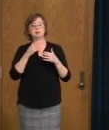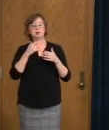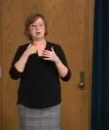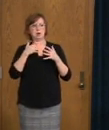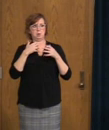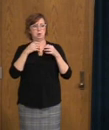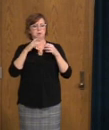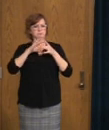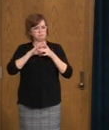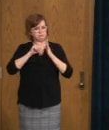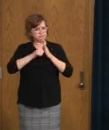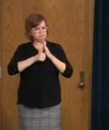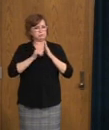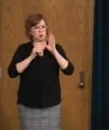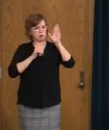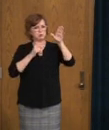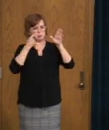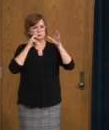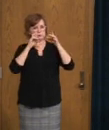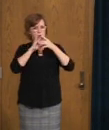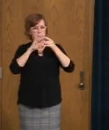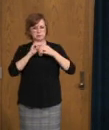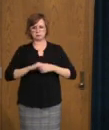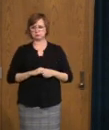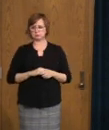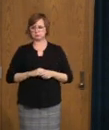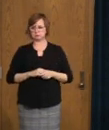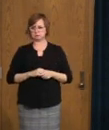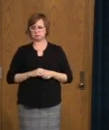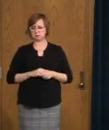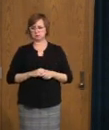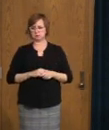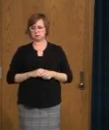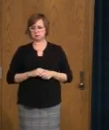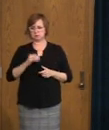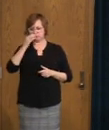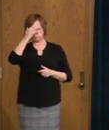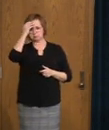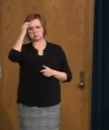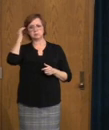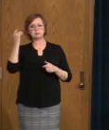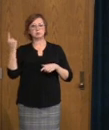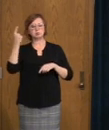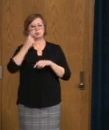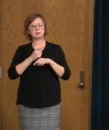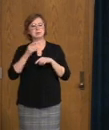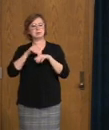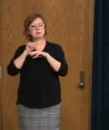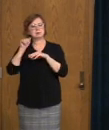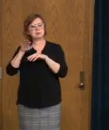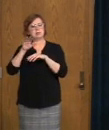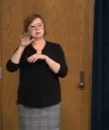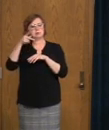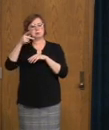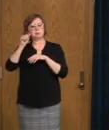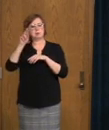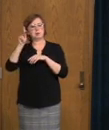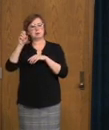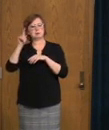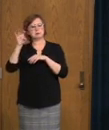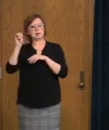Derek spoke to. So, to date, we've already deployed more than 70 staff to Extendicare Parkside here in Regina. A single long-term